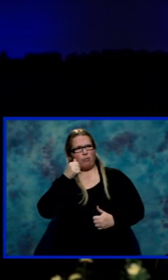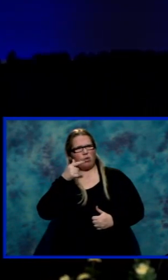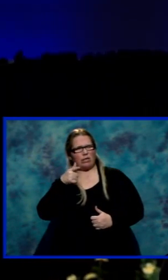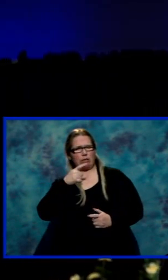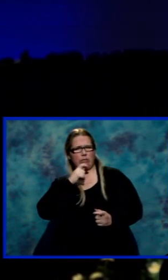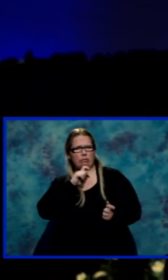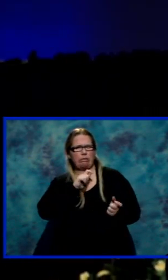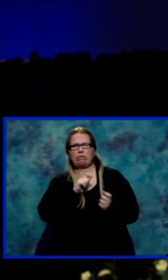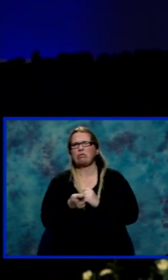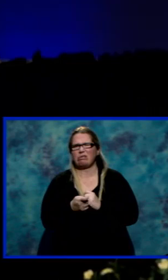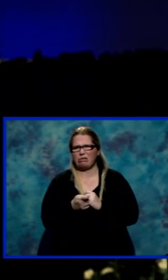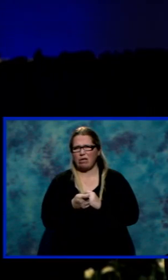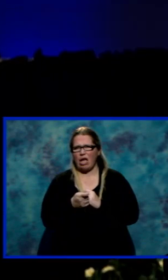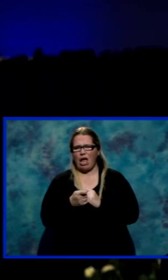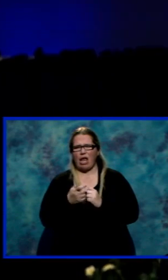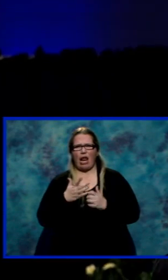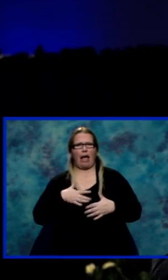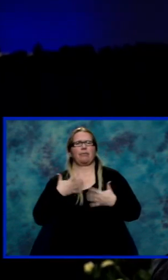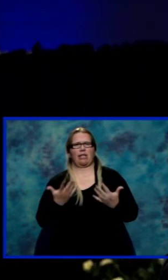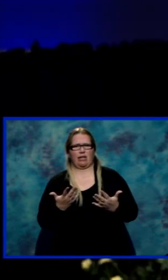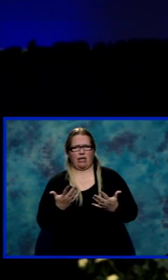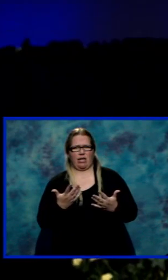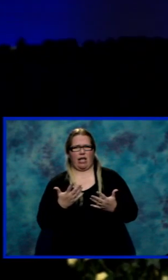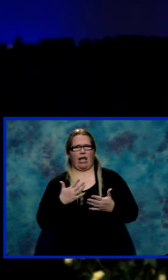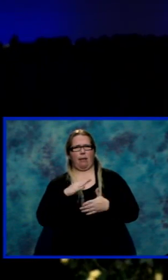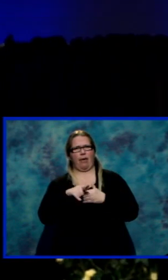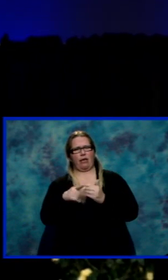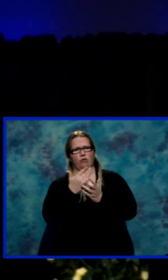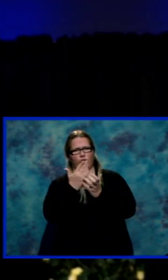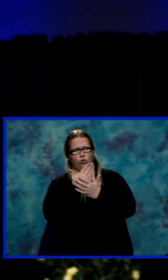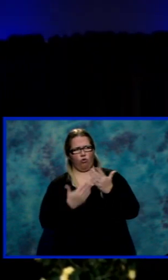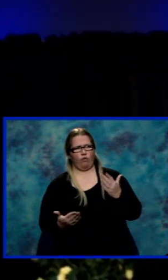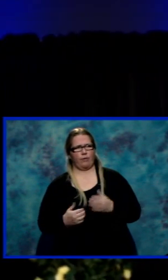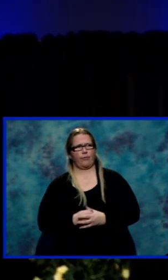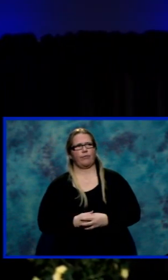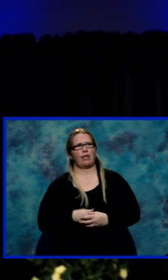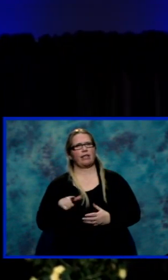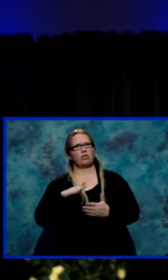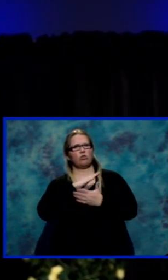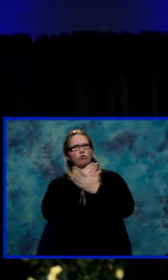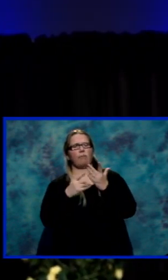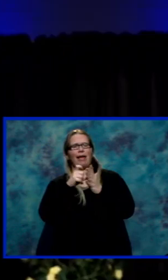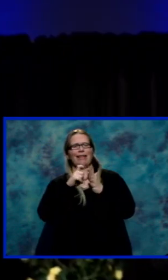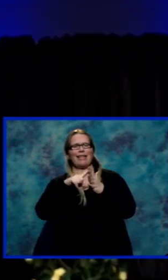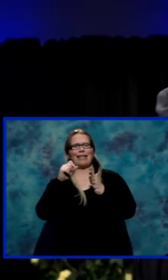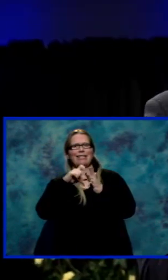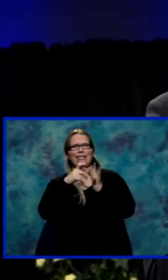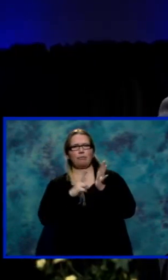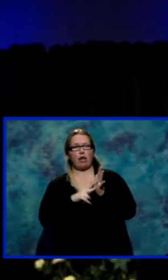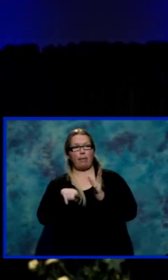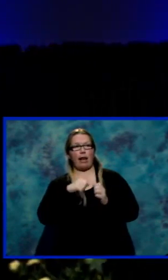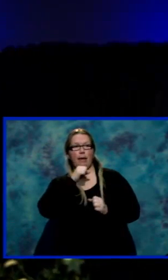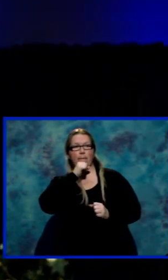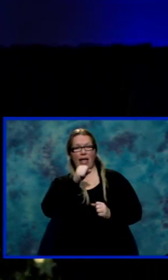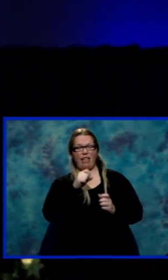twisted and devastating in the consequences of the story itself. And it's a story of deception, of a man named